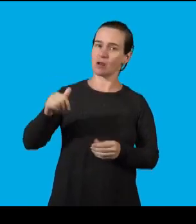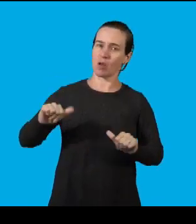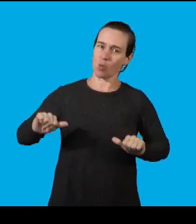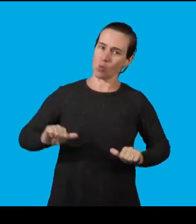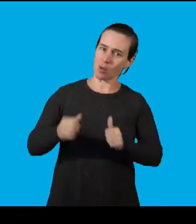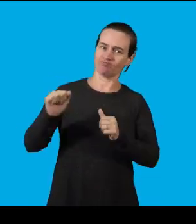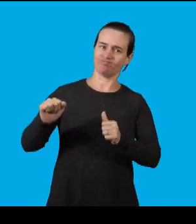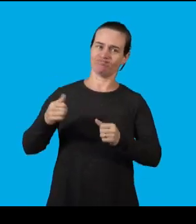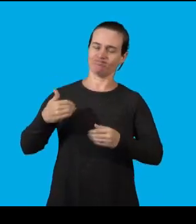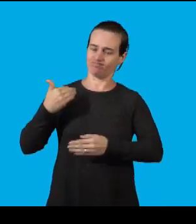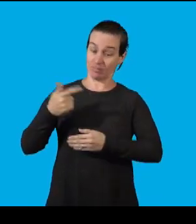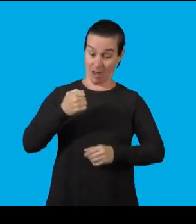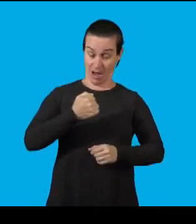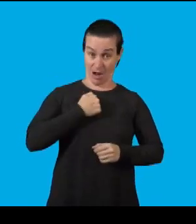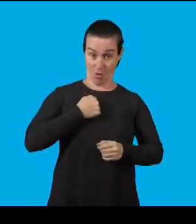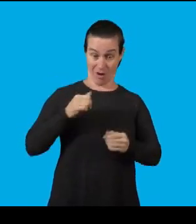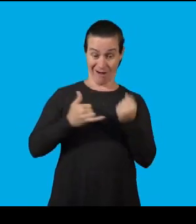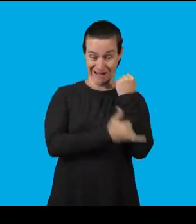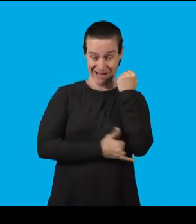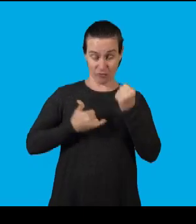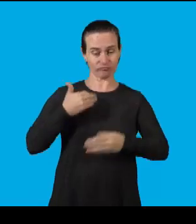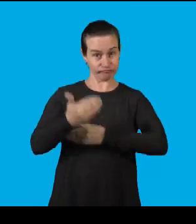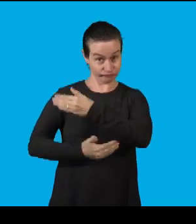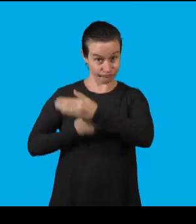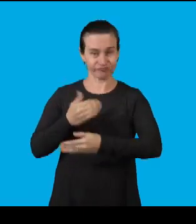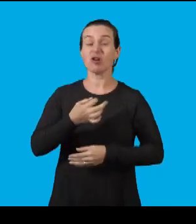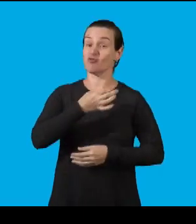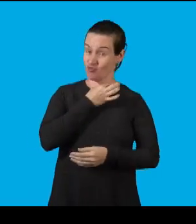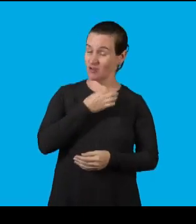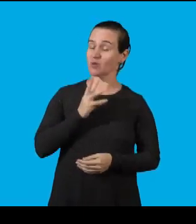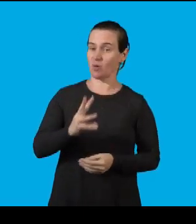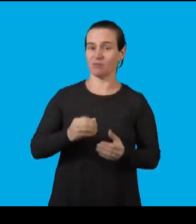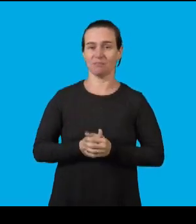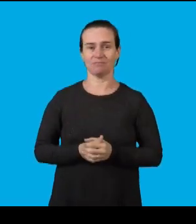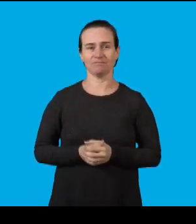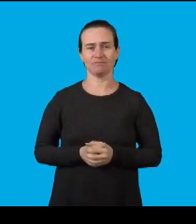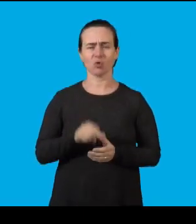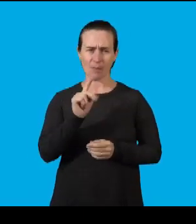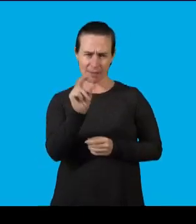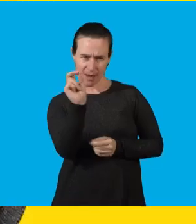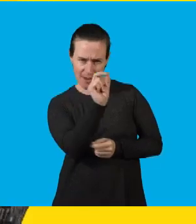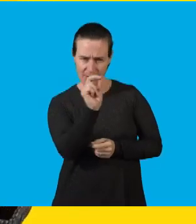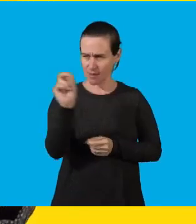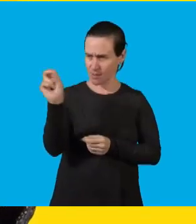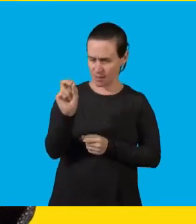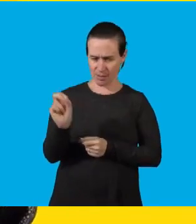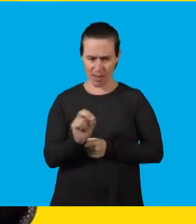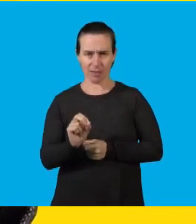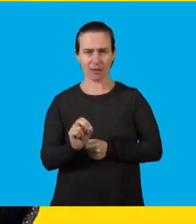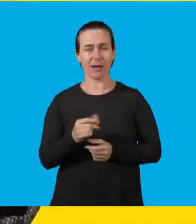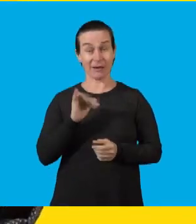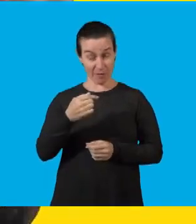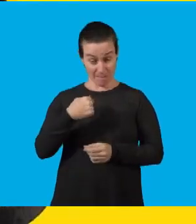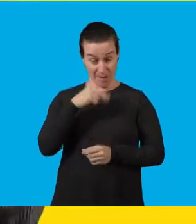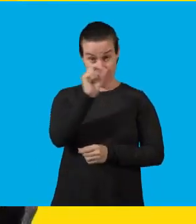the welfare of our own nation. So now, if you underline and highlight those, your job is made